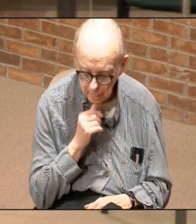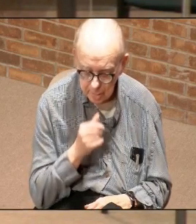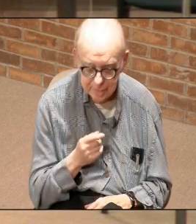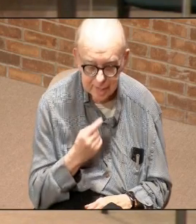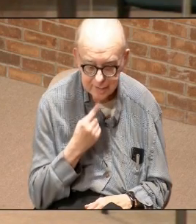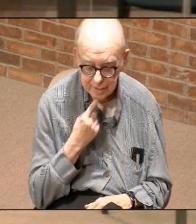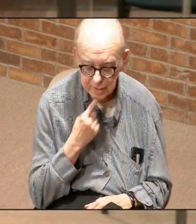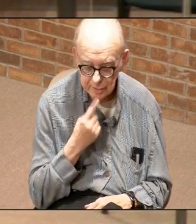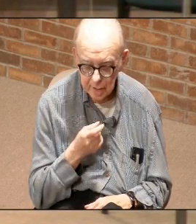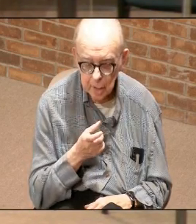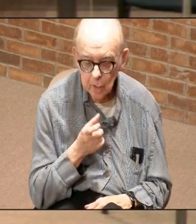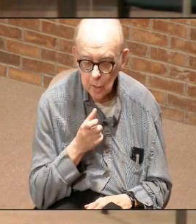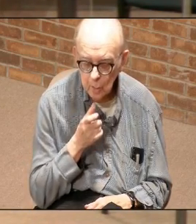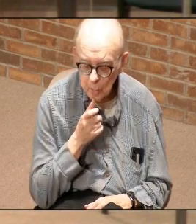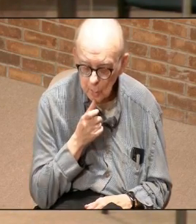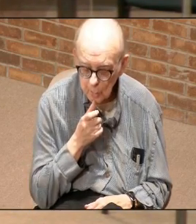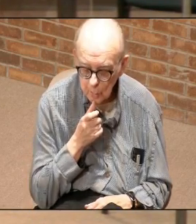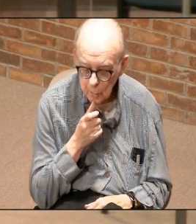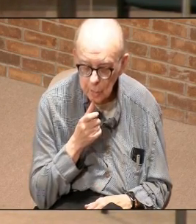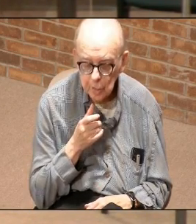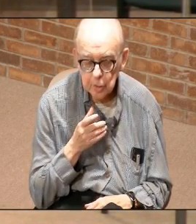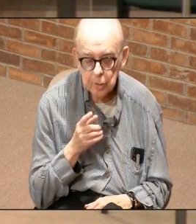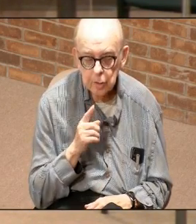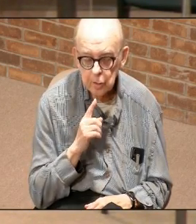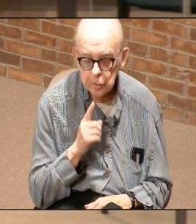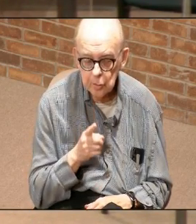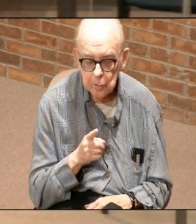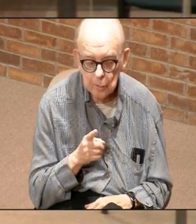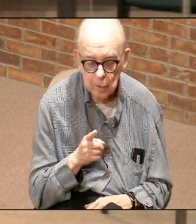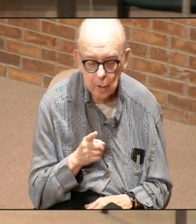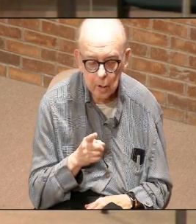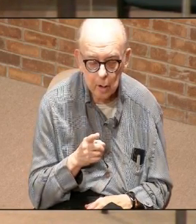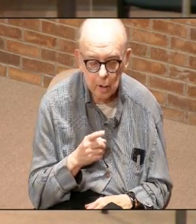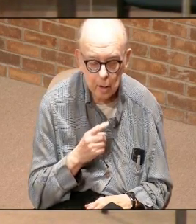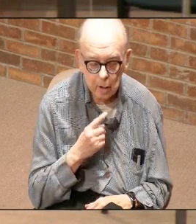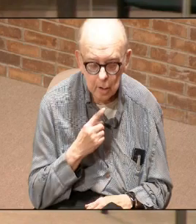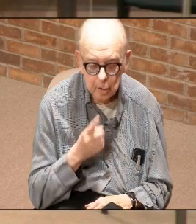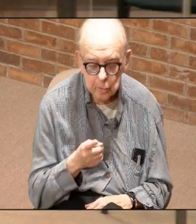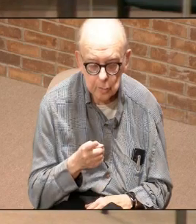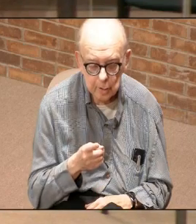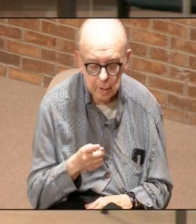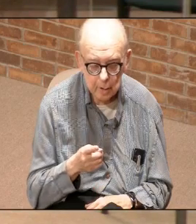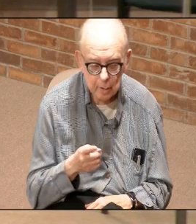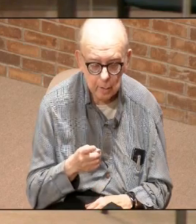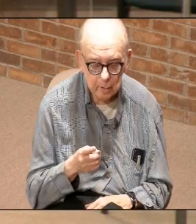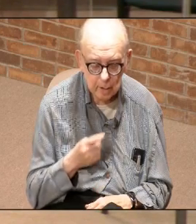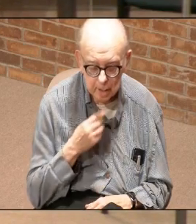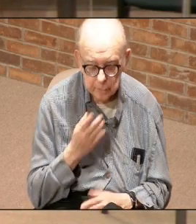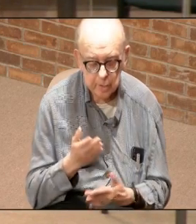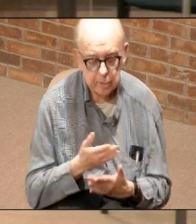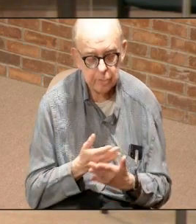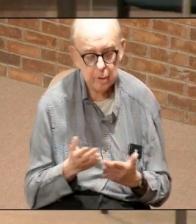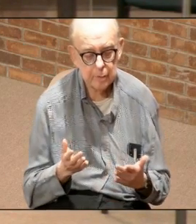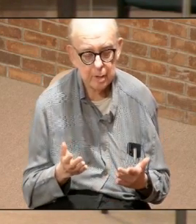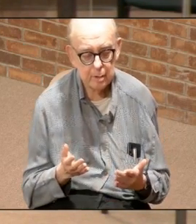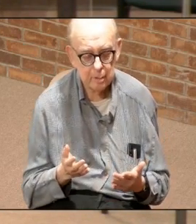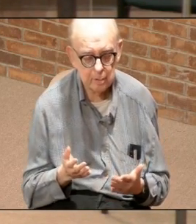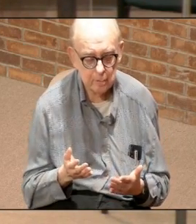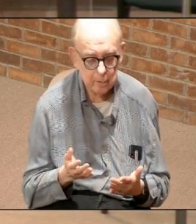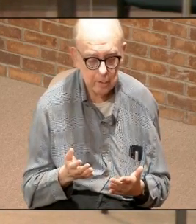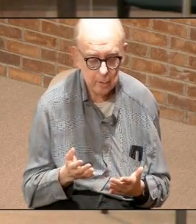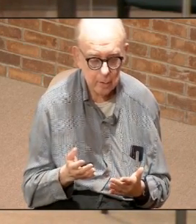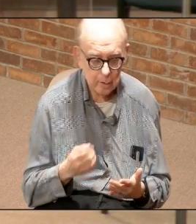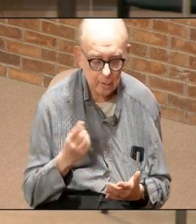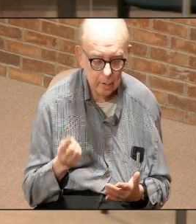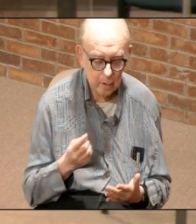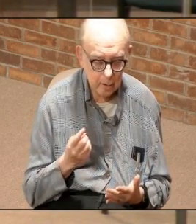say who you are. May I say this to you?